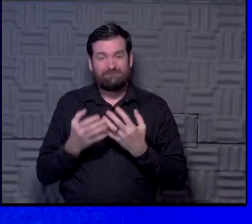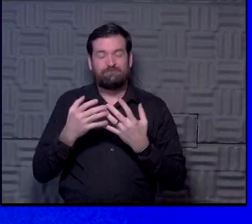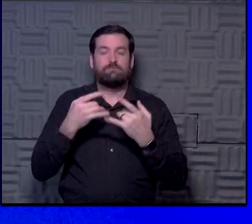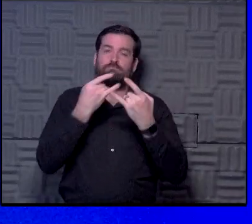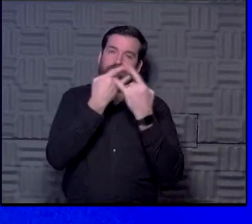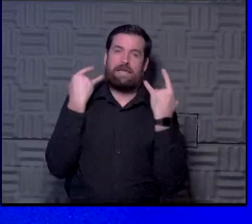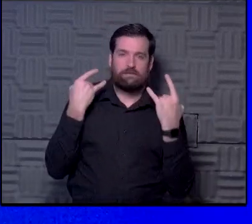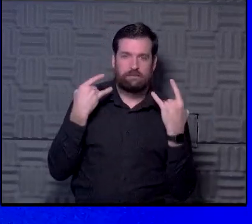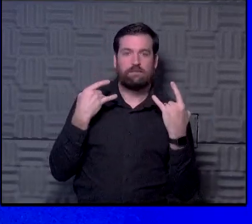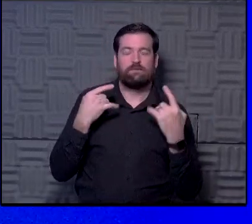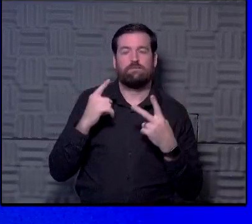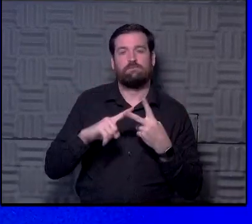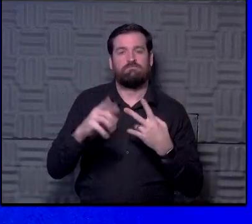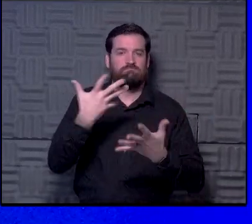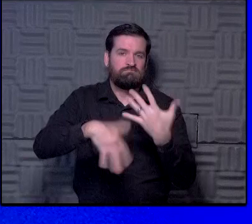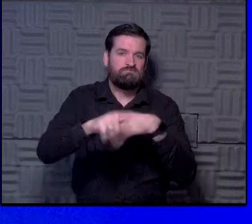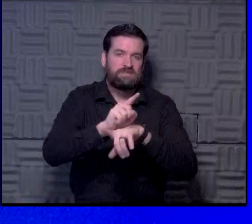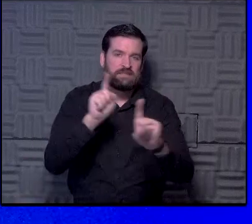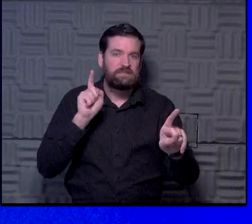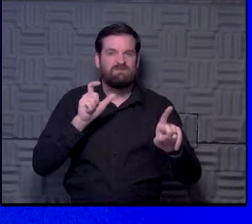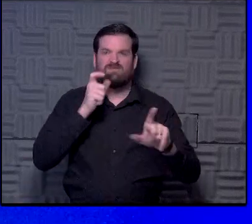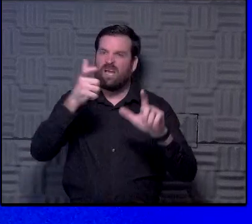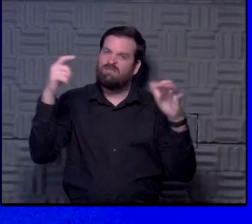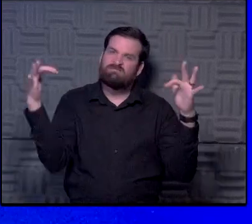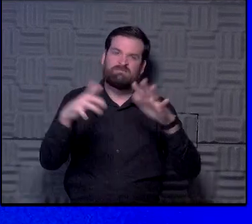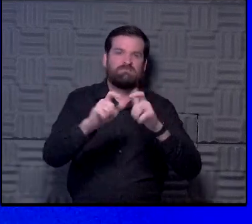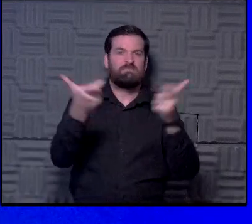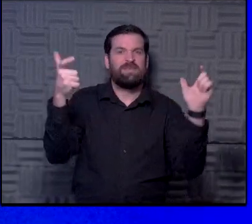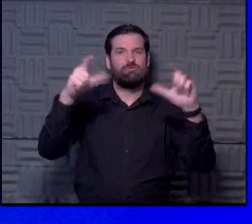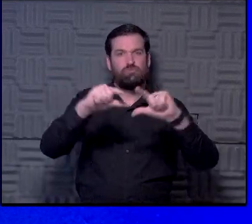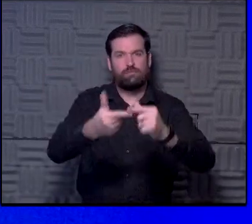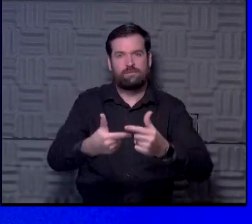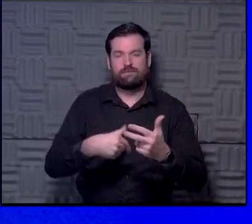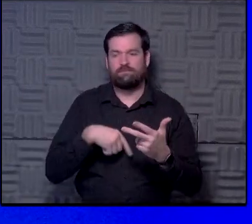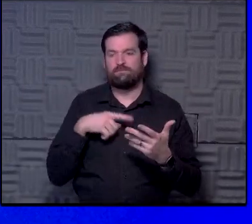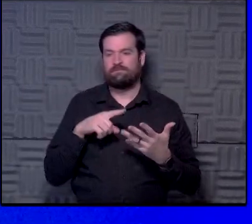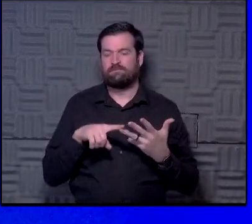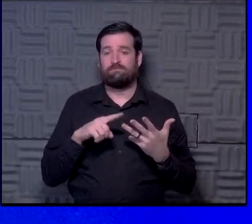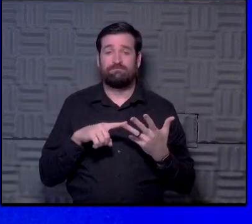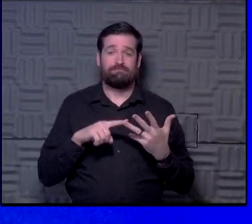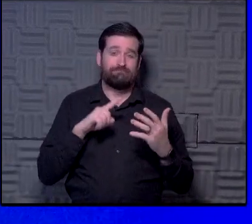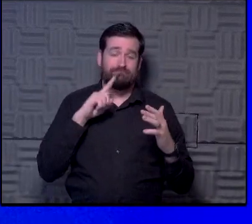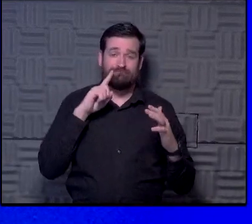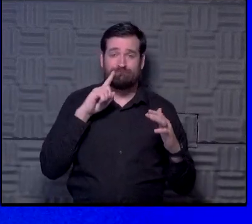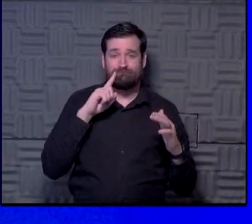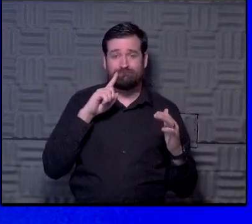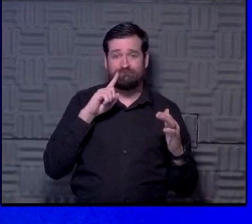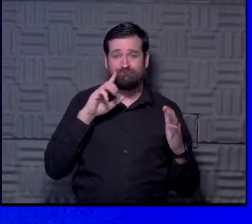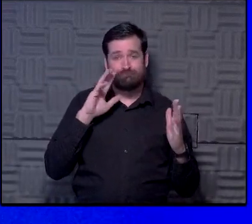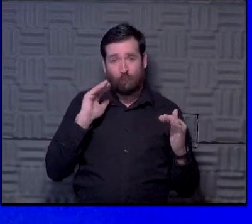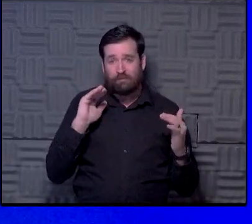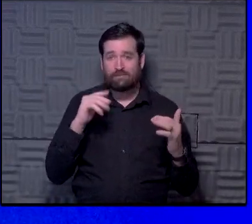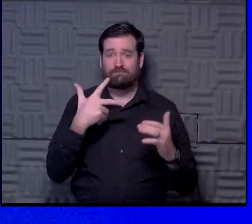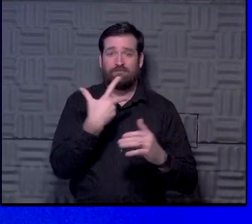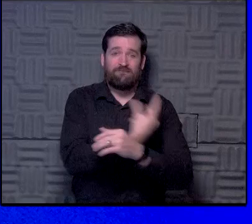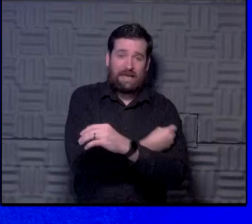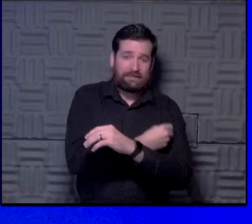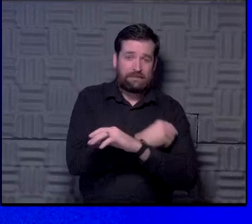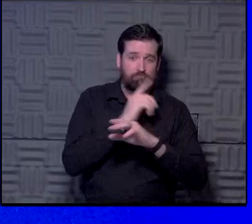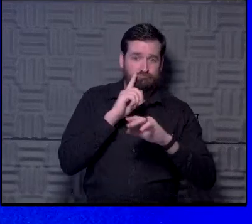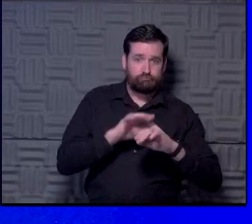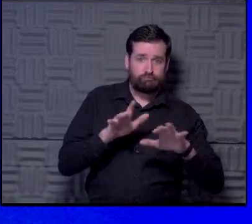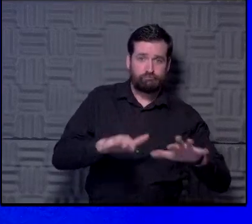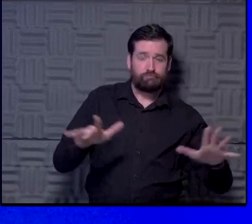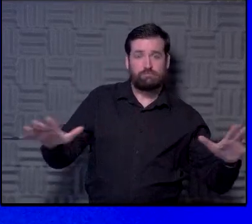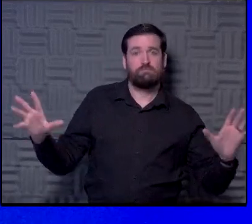mask, distance, not meet in large groups. We are hoping that, as the vaccines roll out, just as you